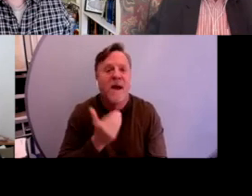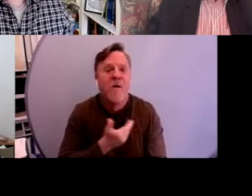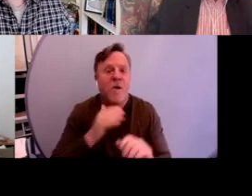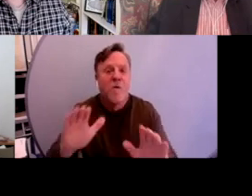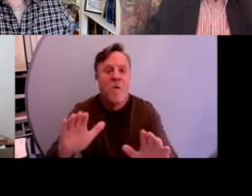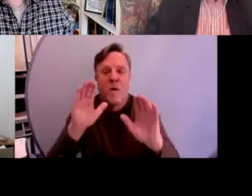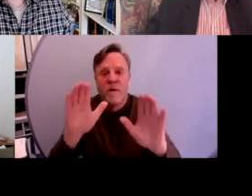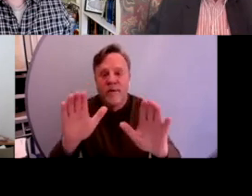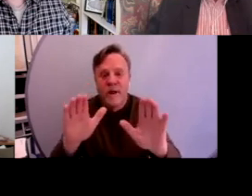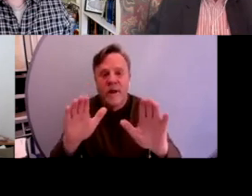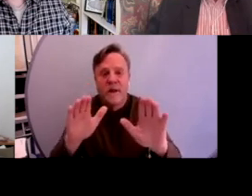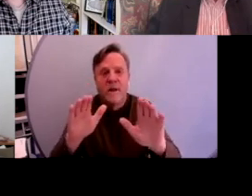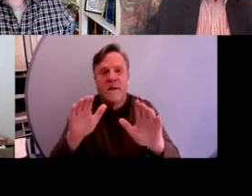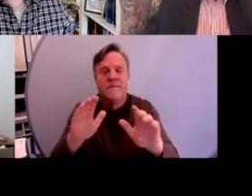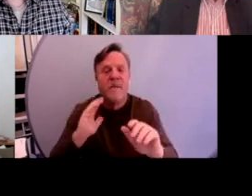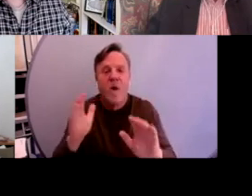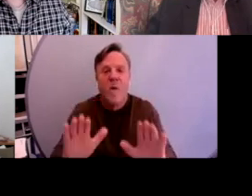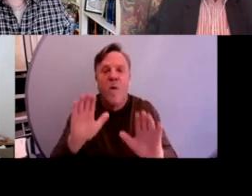wonderful